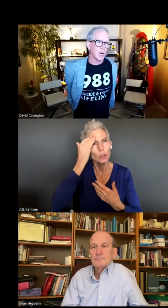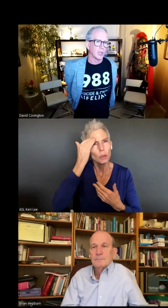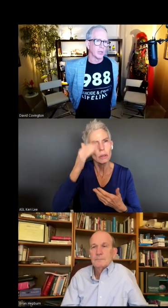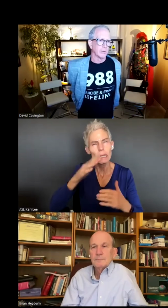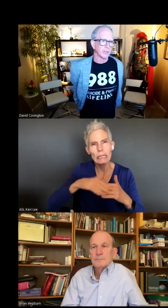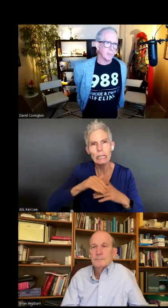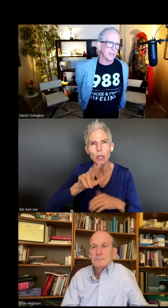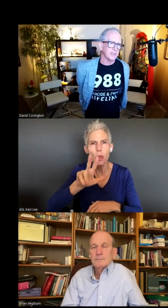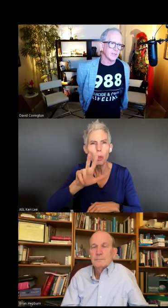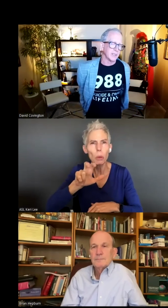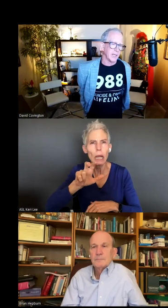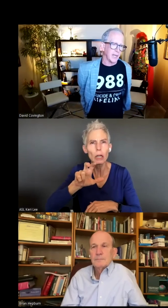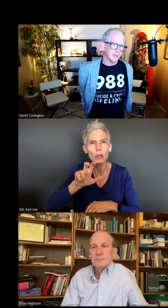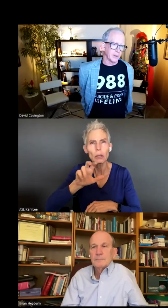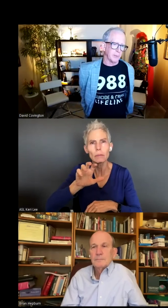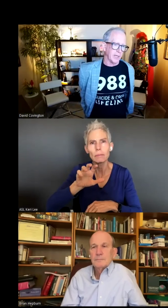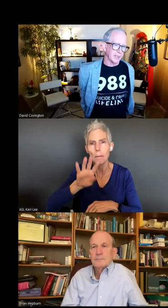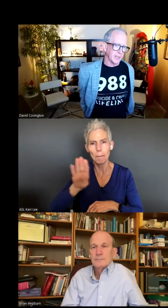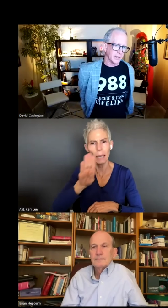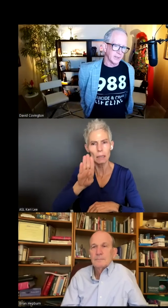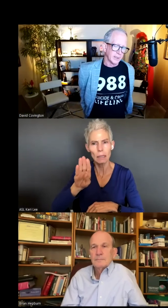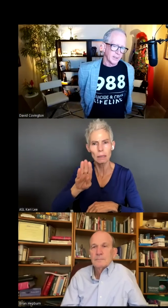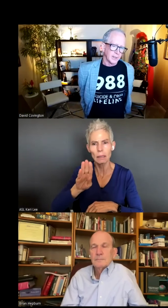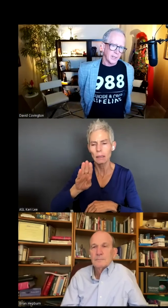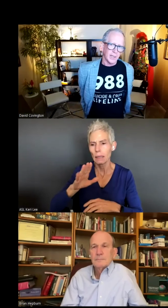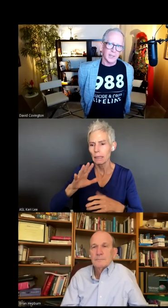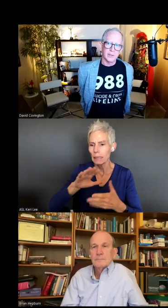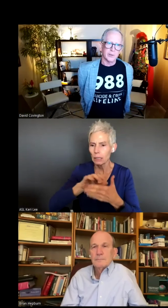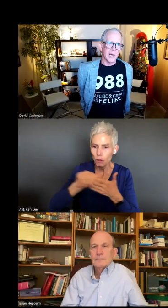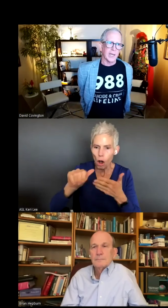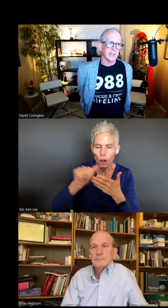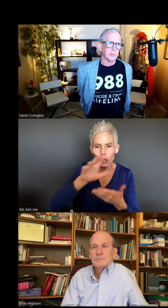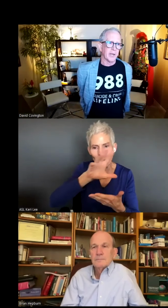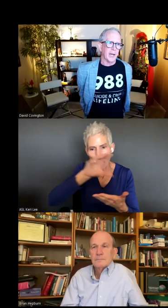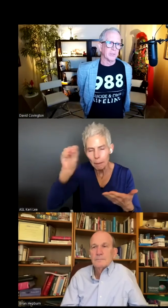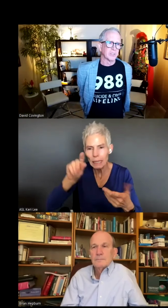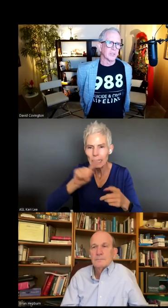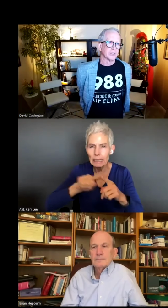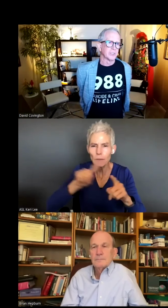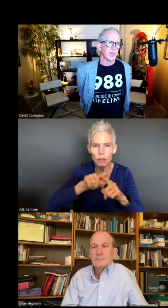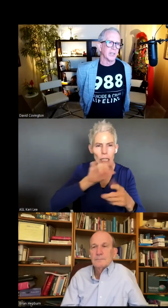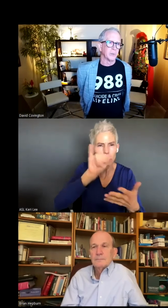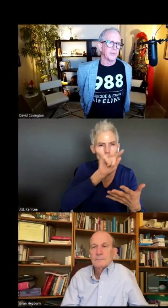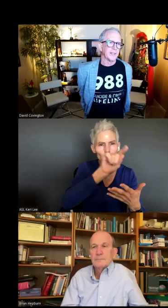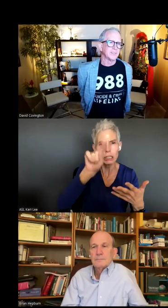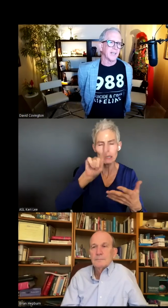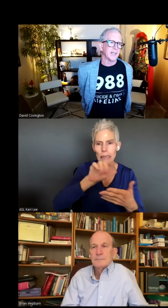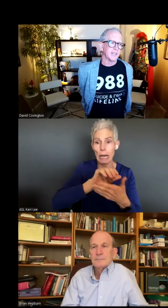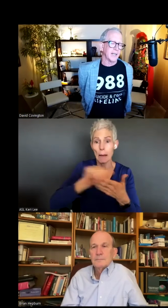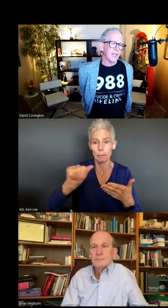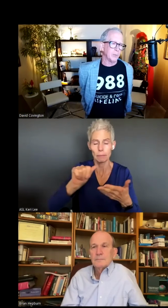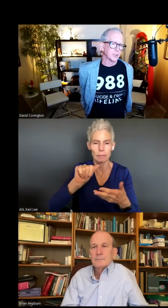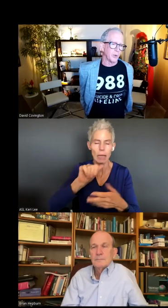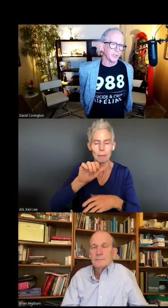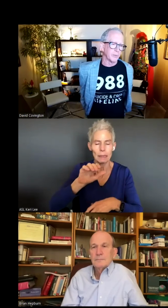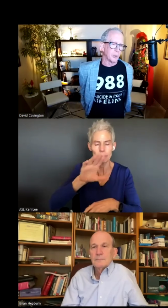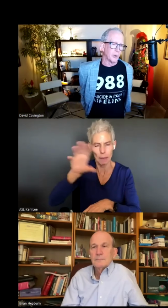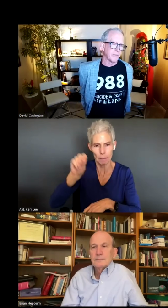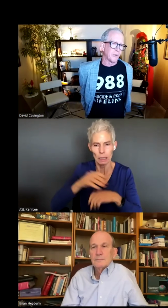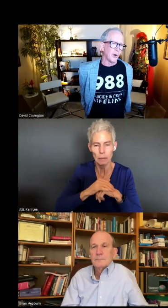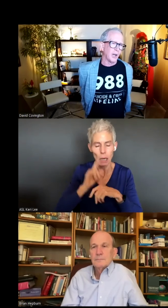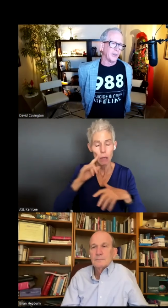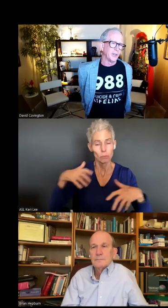billion companies in Anthem, Aetna, and United. But I was a little stunned when they said that he was going